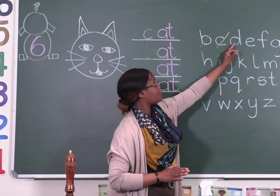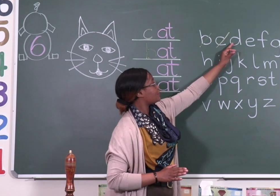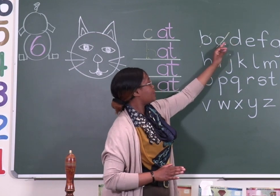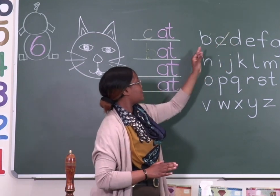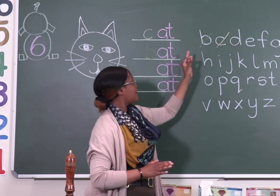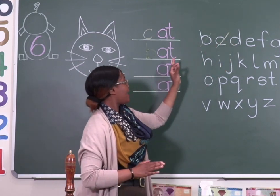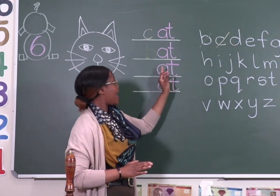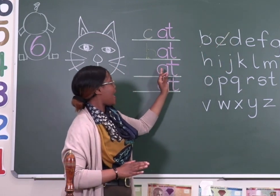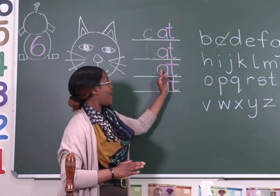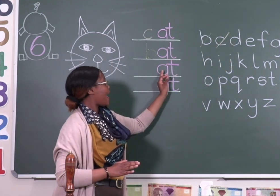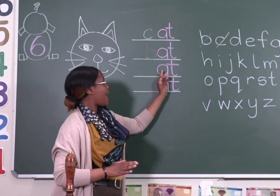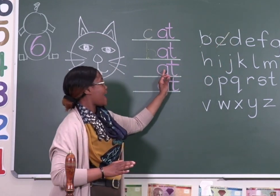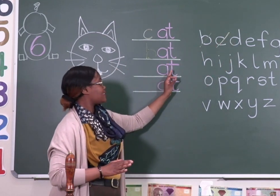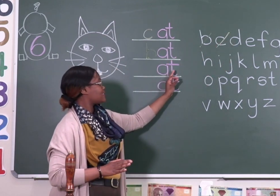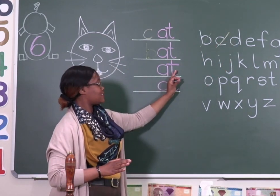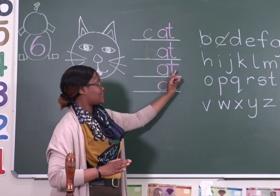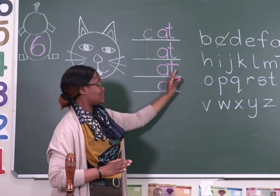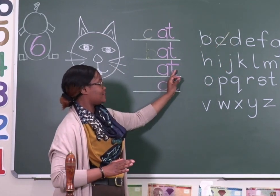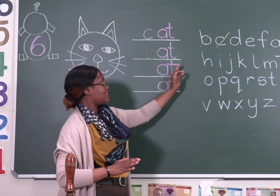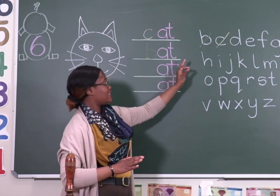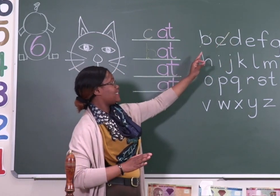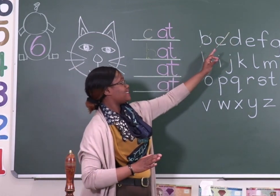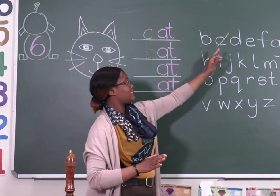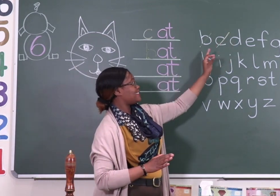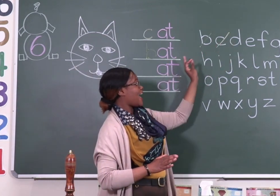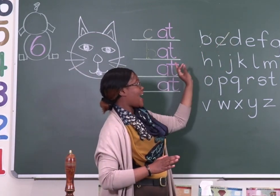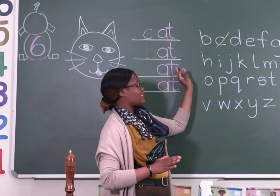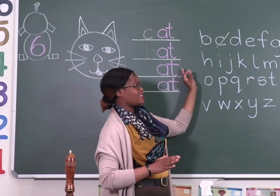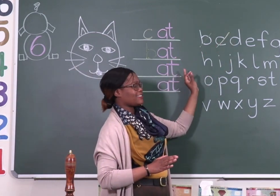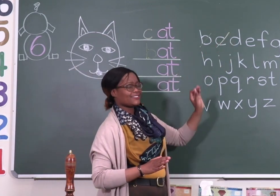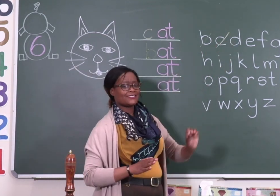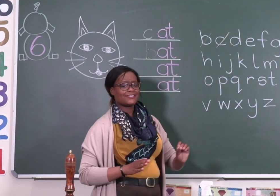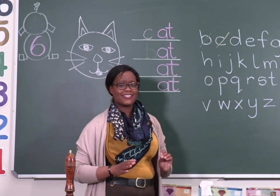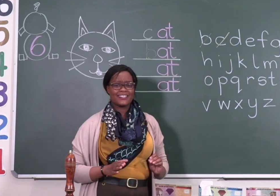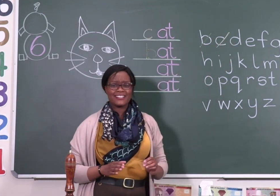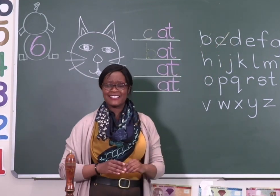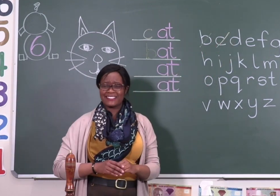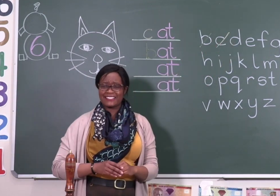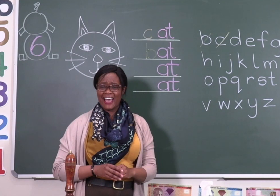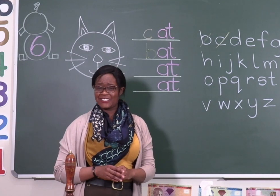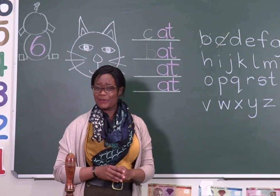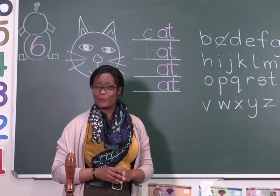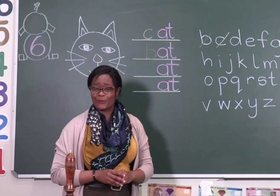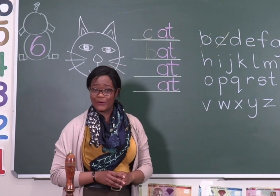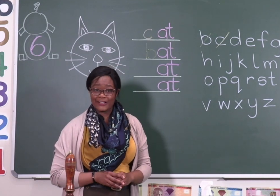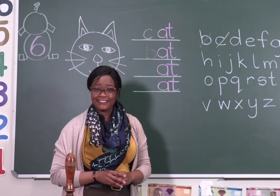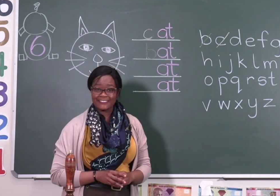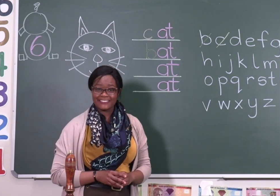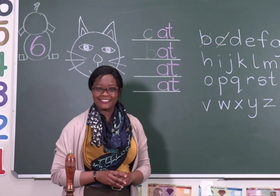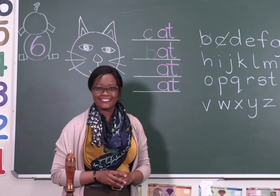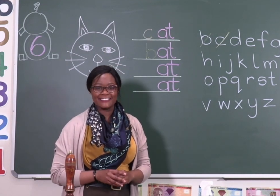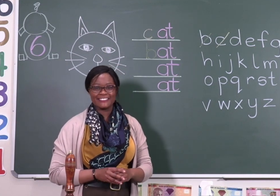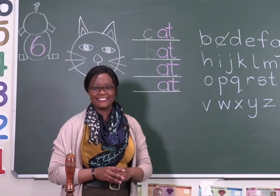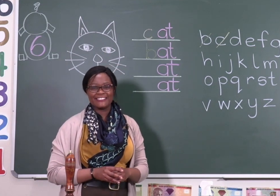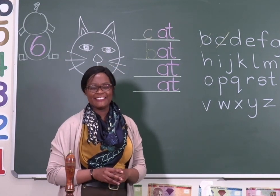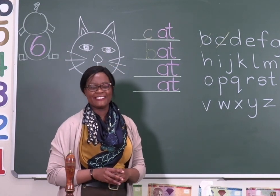Let's At. At. That. Is that a word?